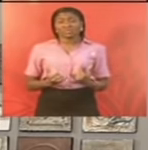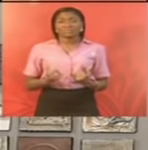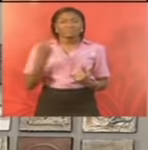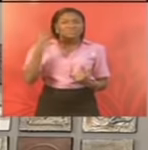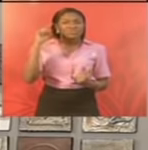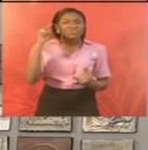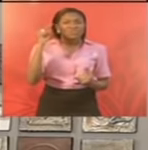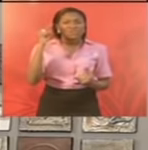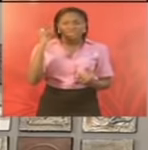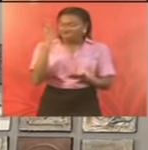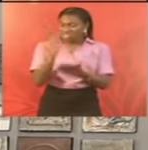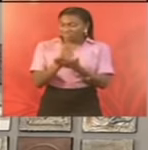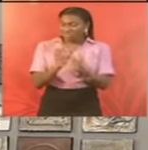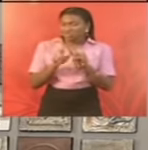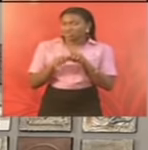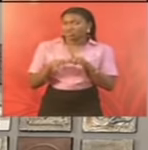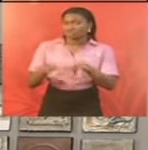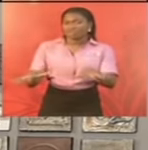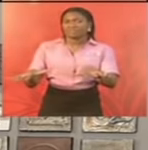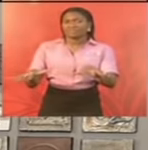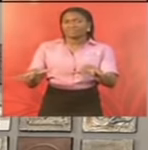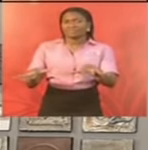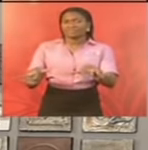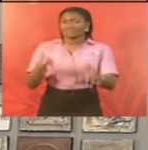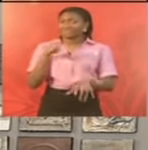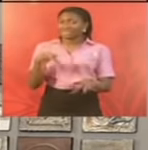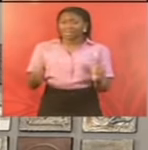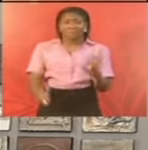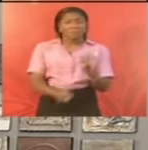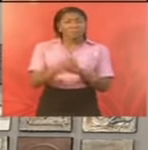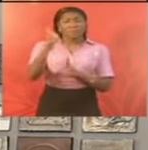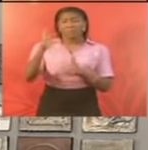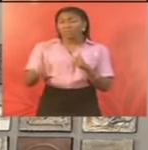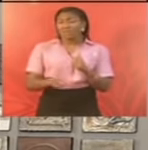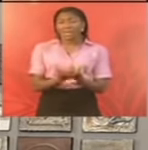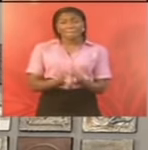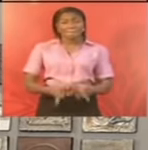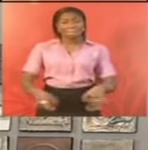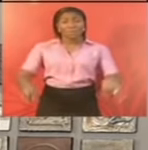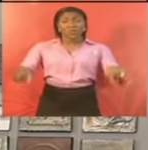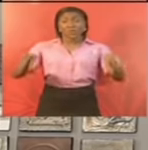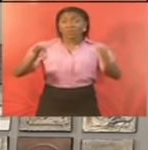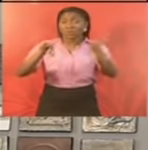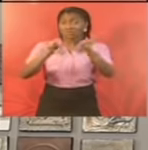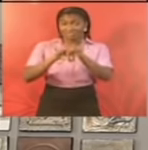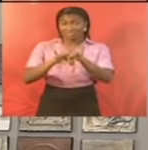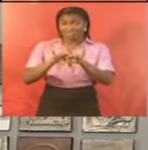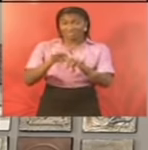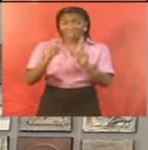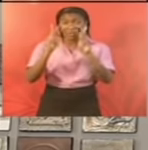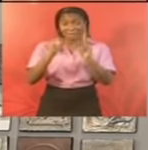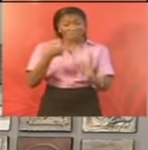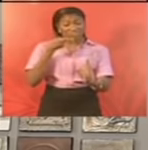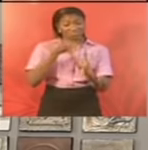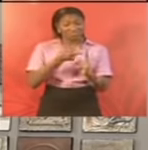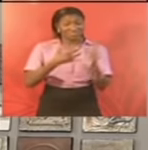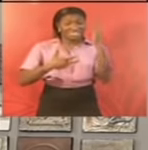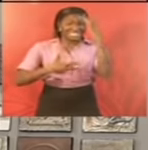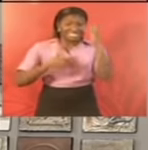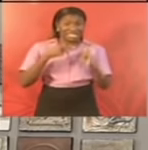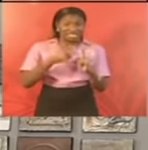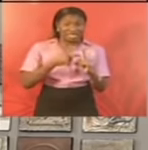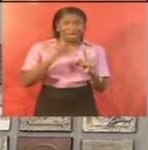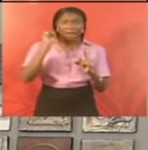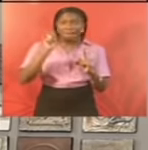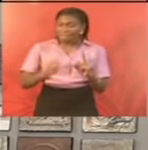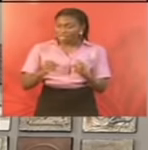that community spread. That's one of our braking mechanisms. It's one of the ways of taking exposed and ill people out of